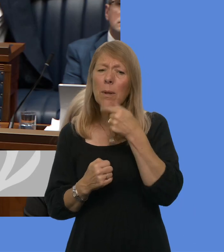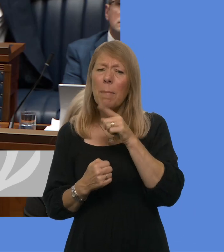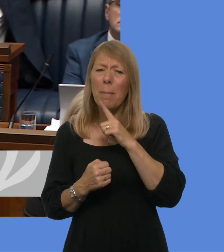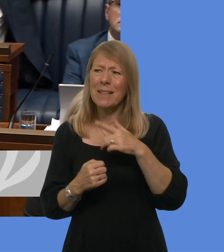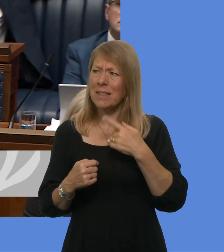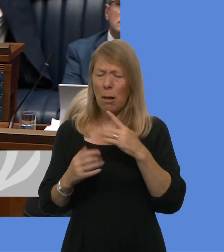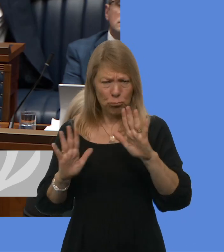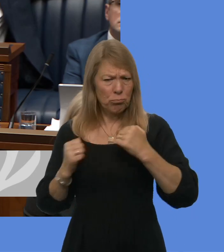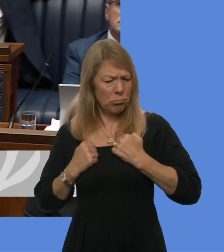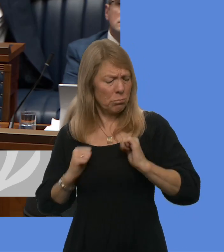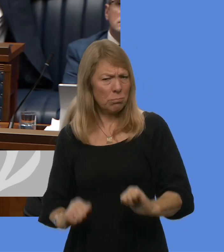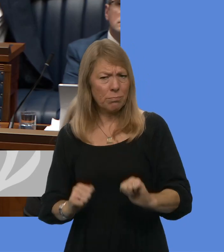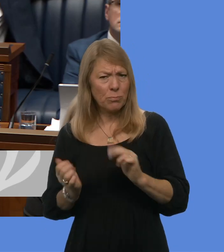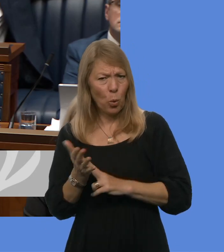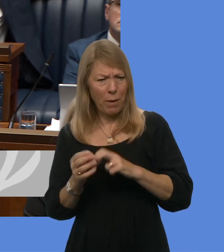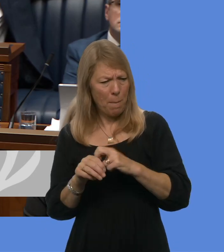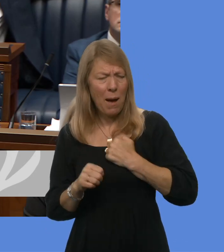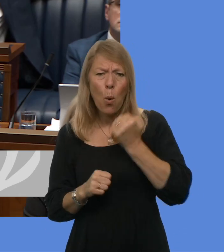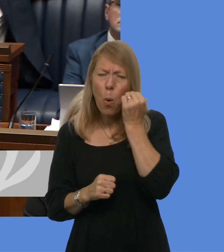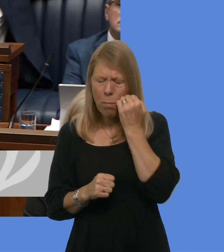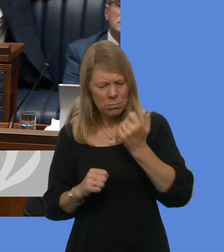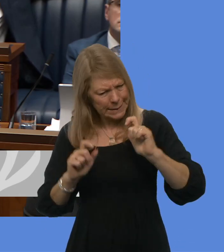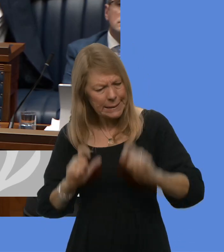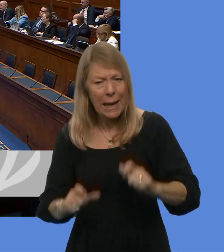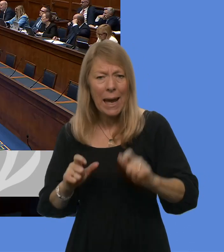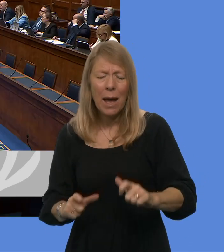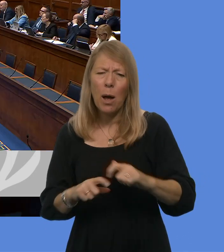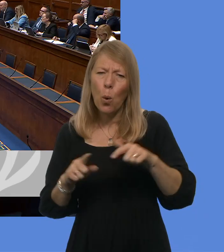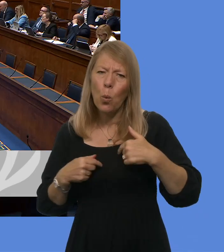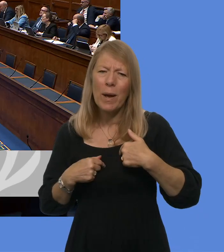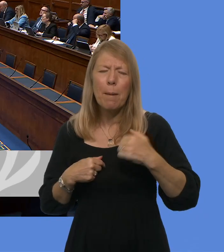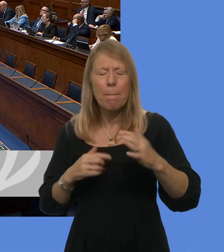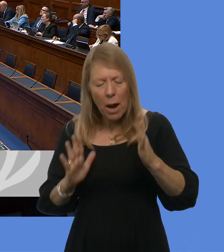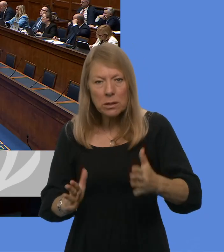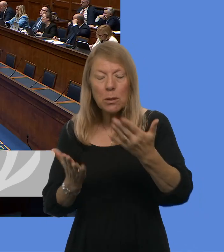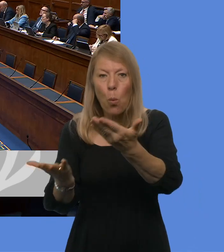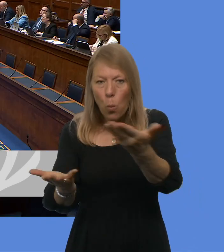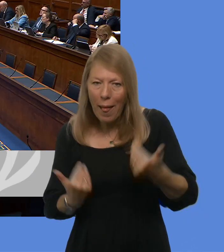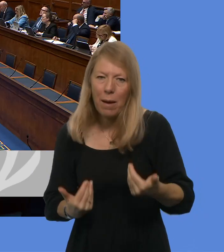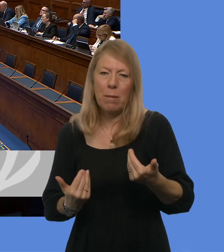many years to come, and they should be welcome here in Northern Ireland. Eva Finnegan.